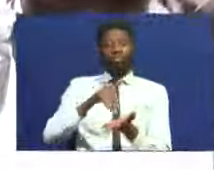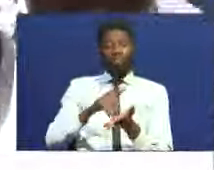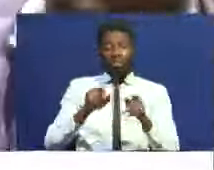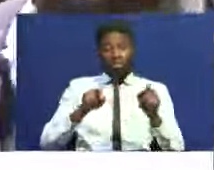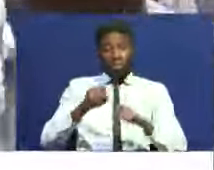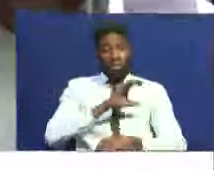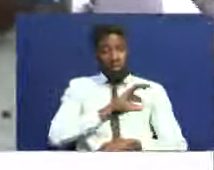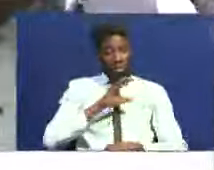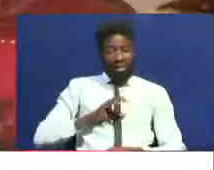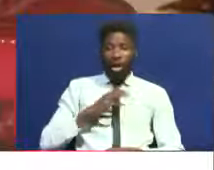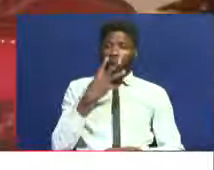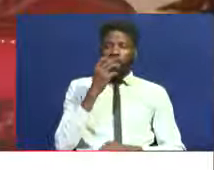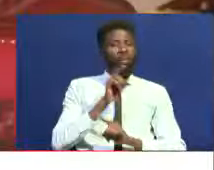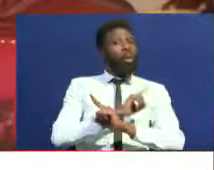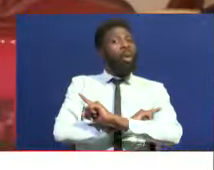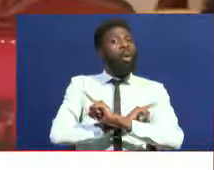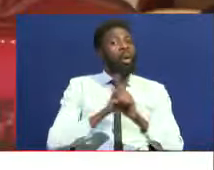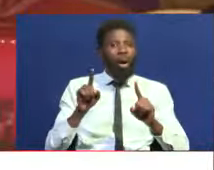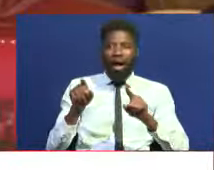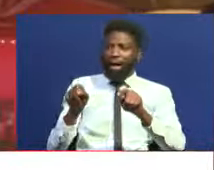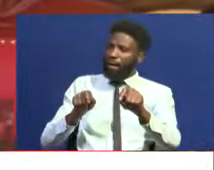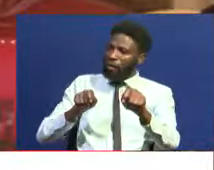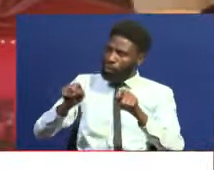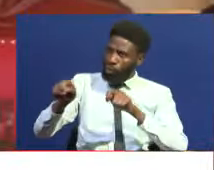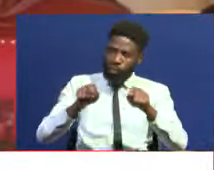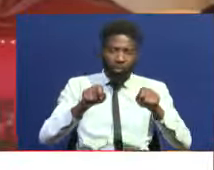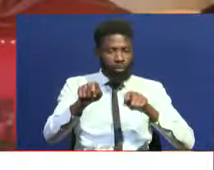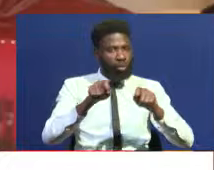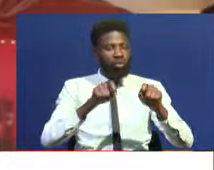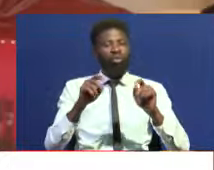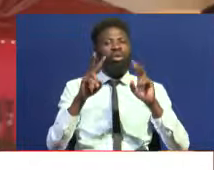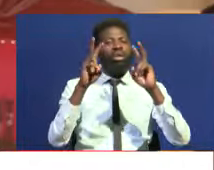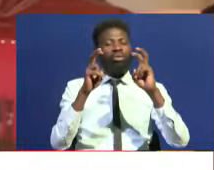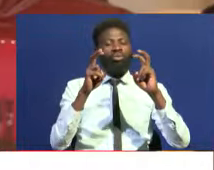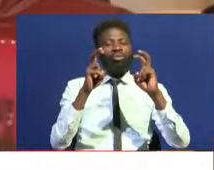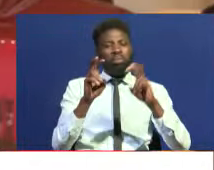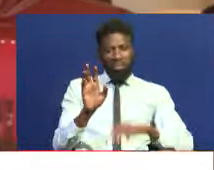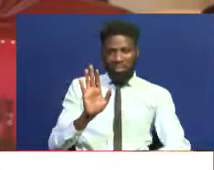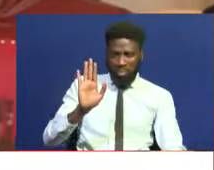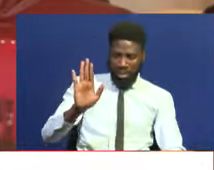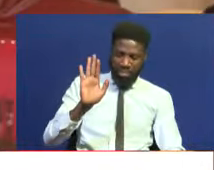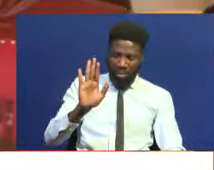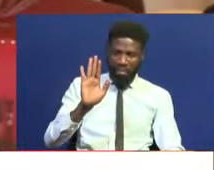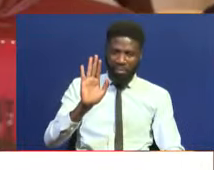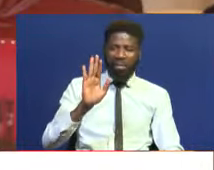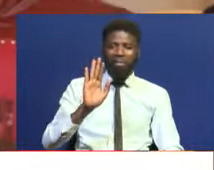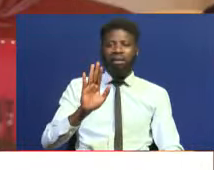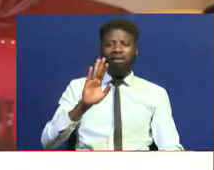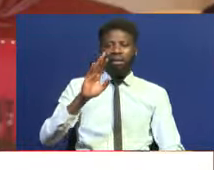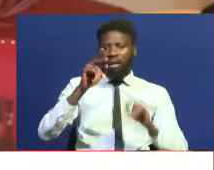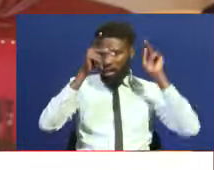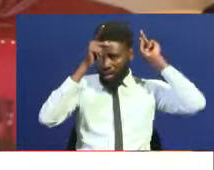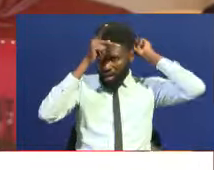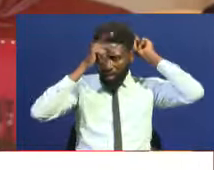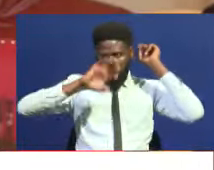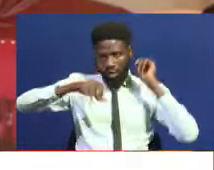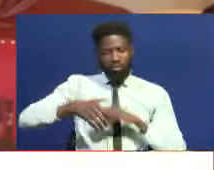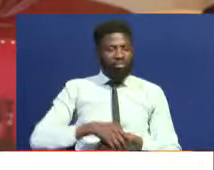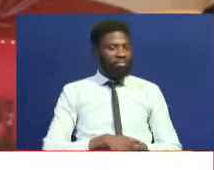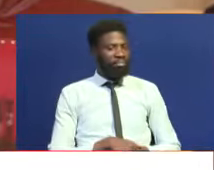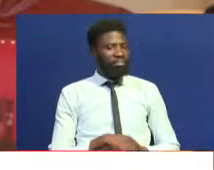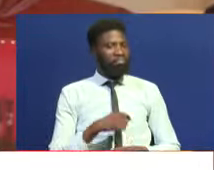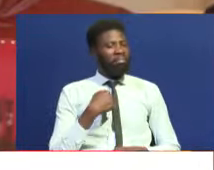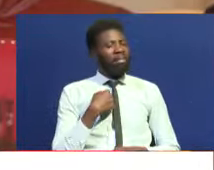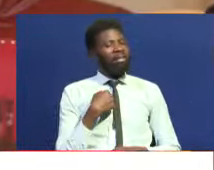of Kakamega County Assembly. I want to ask and request the leadership of ODM, please don't